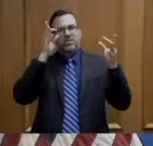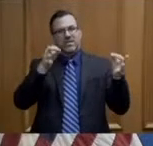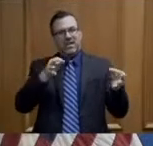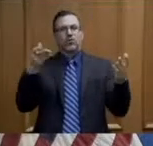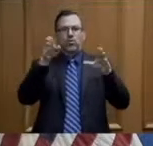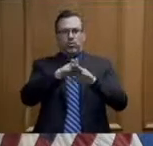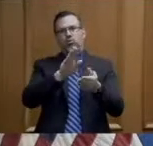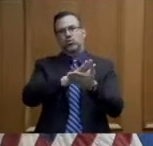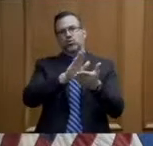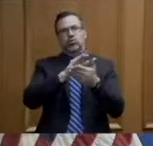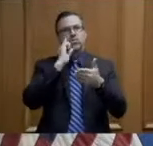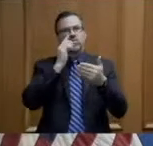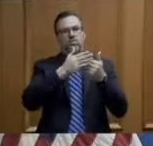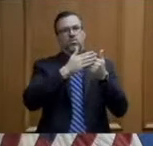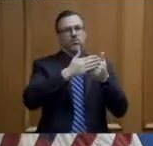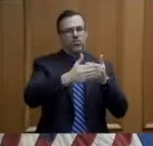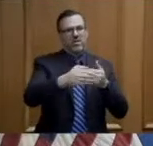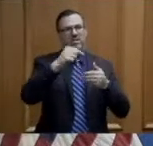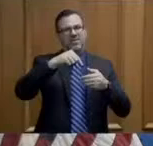Penny?